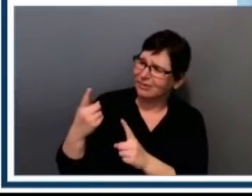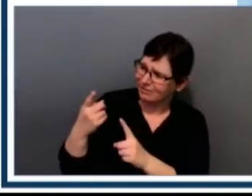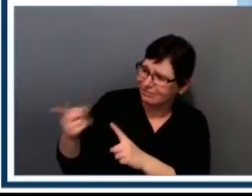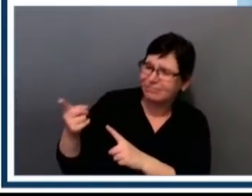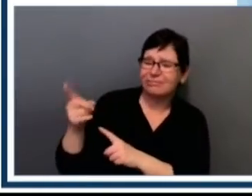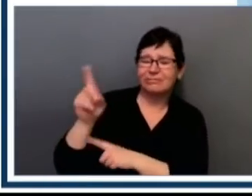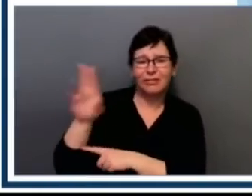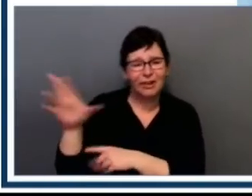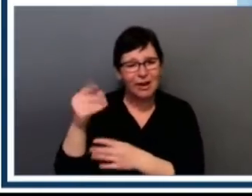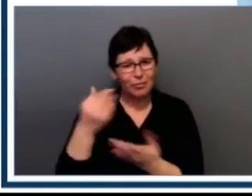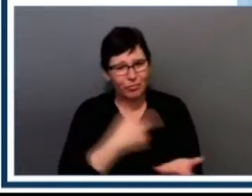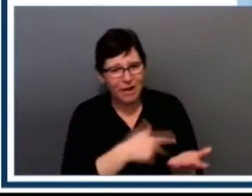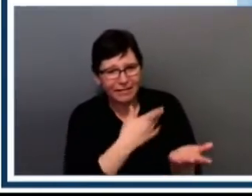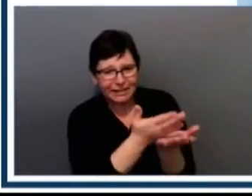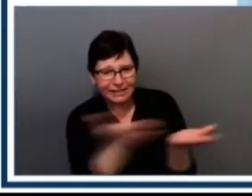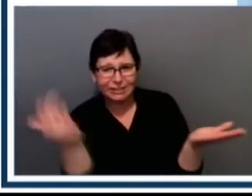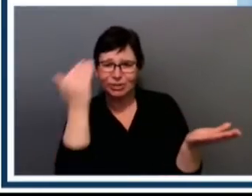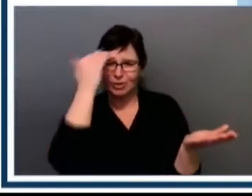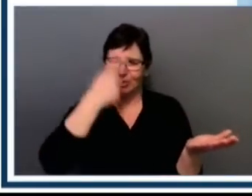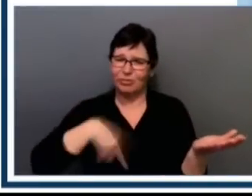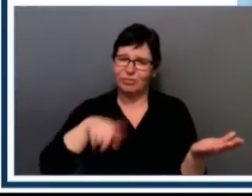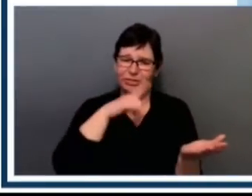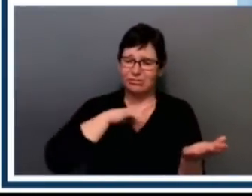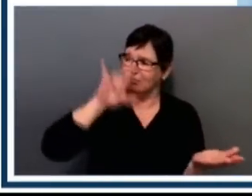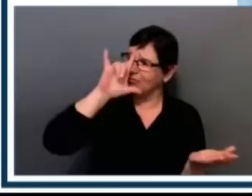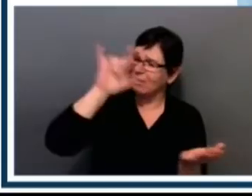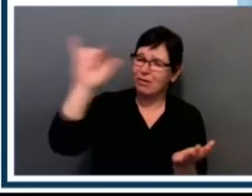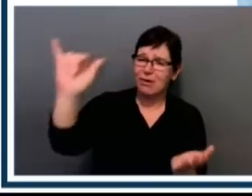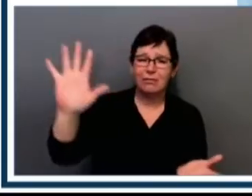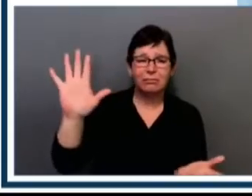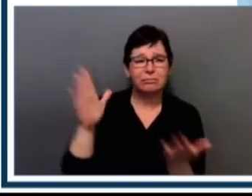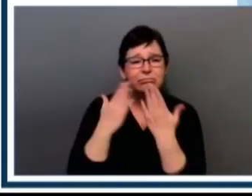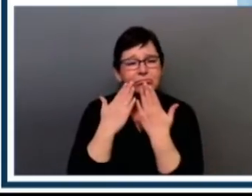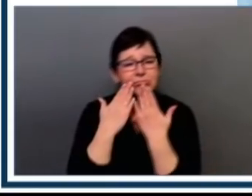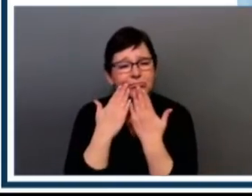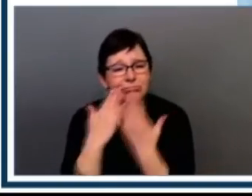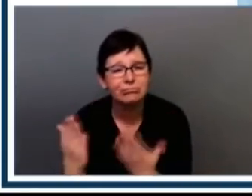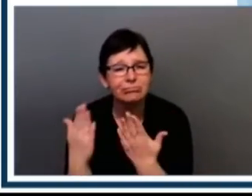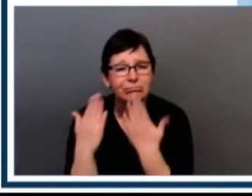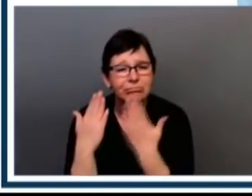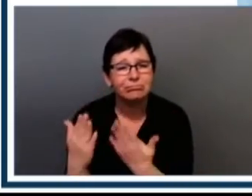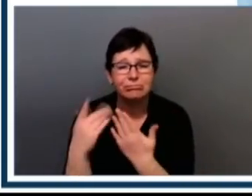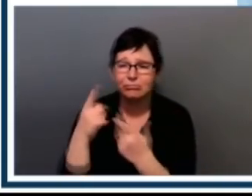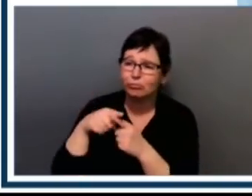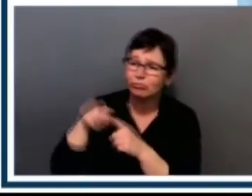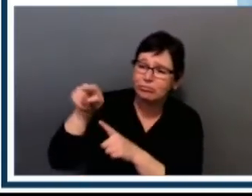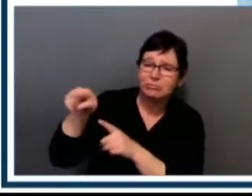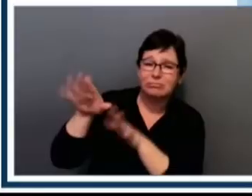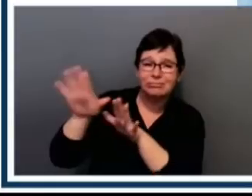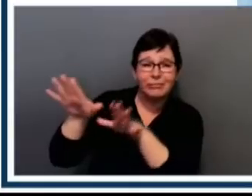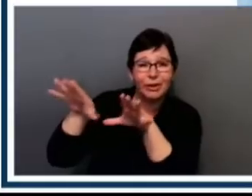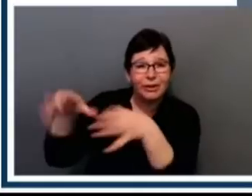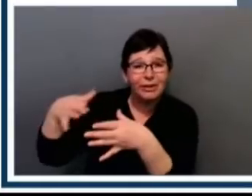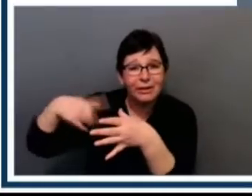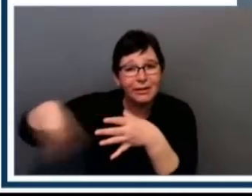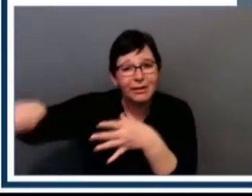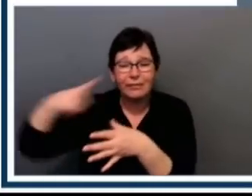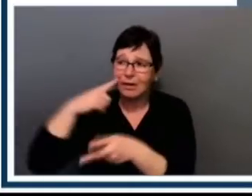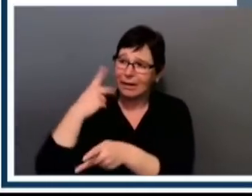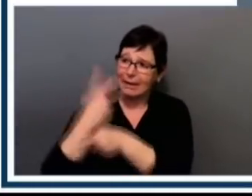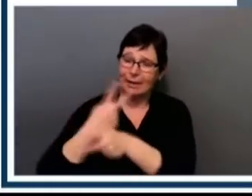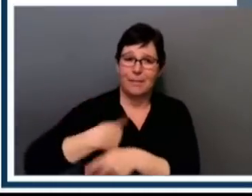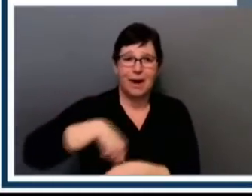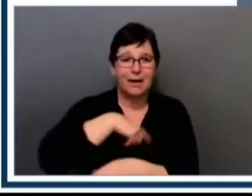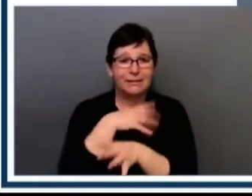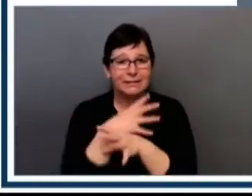safe. I don't know, circling back to Pat's question, I don't know if today is our last